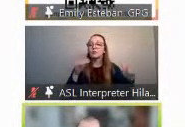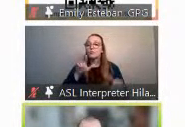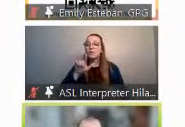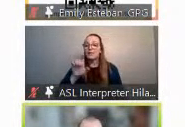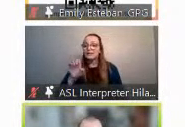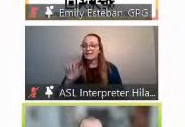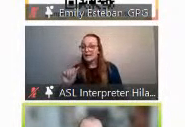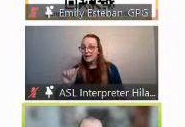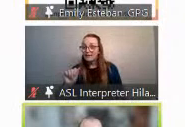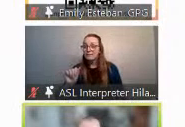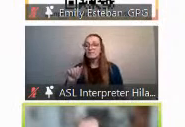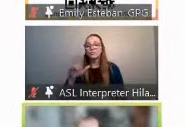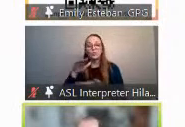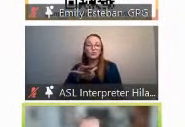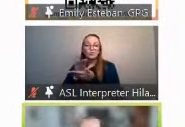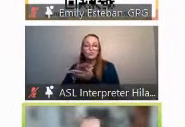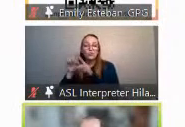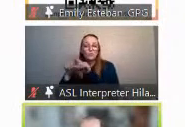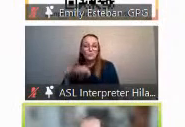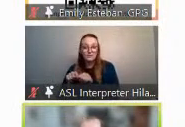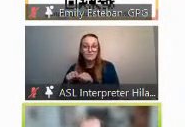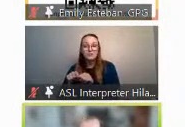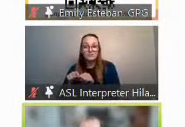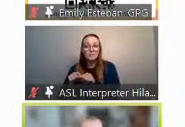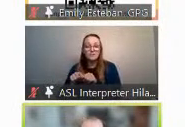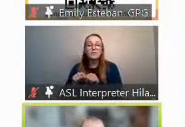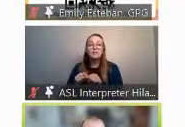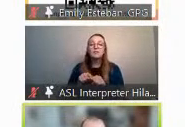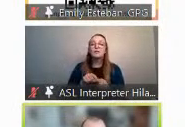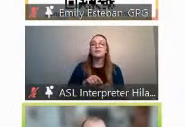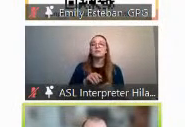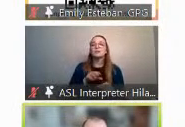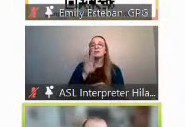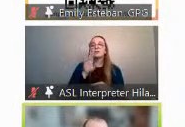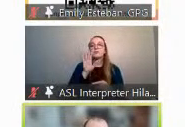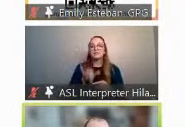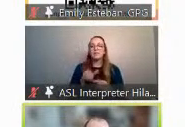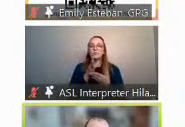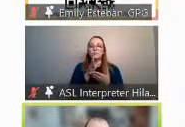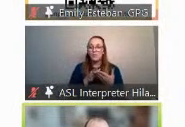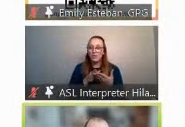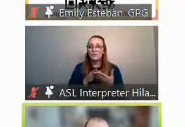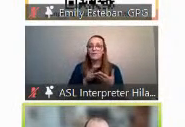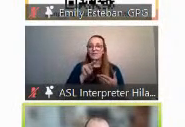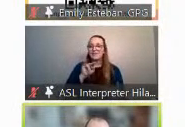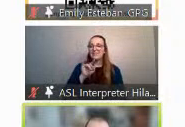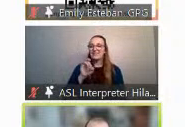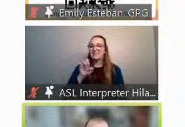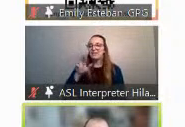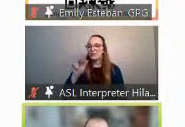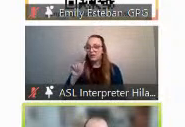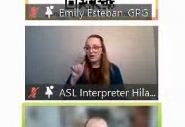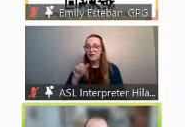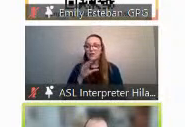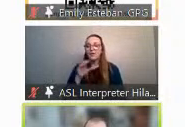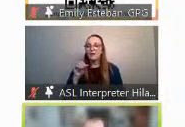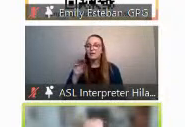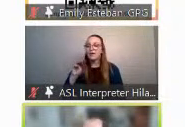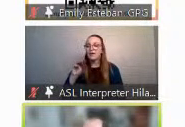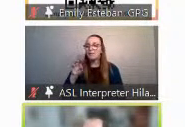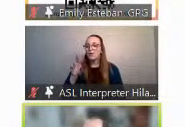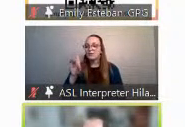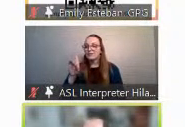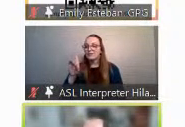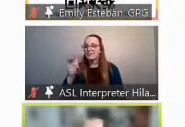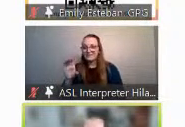or school-based settings. This was part of the NEAR and MDRC presentation. This research also showed,